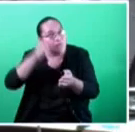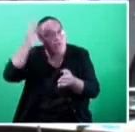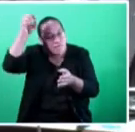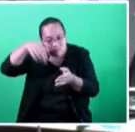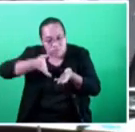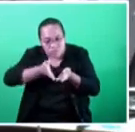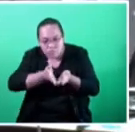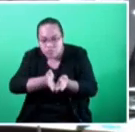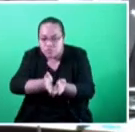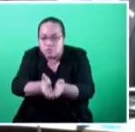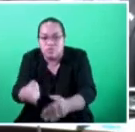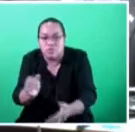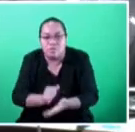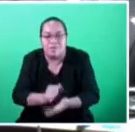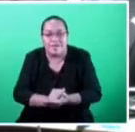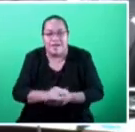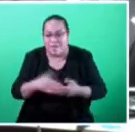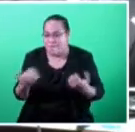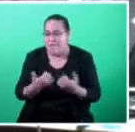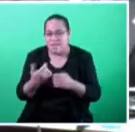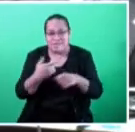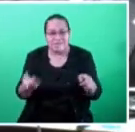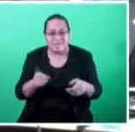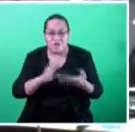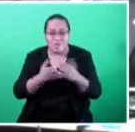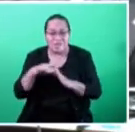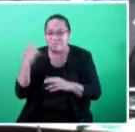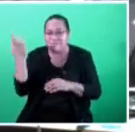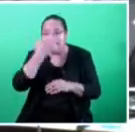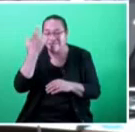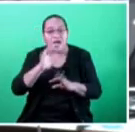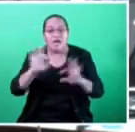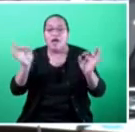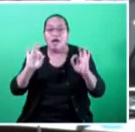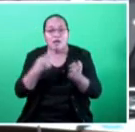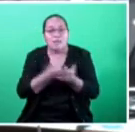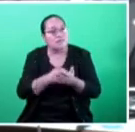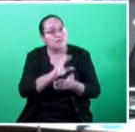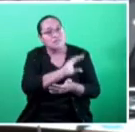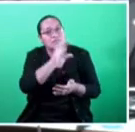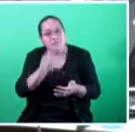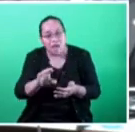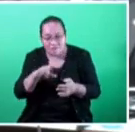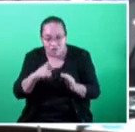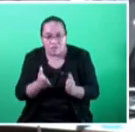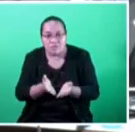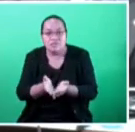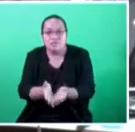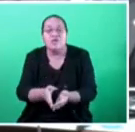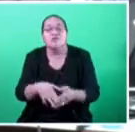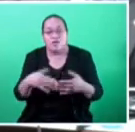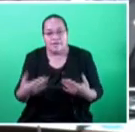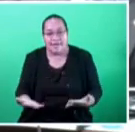are now being threatened by floodwaters, and there was no specific dedicated allocation for that. And now we have got this allocation. We have